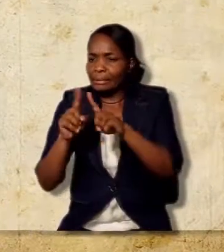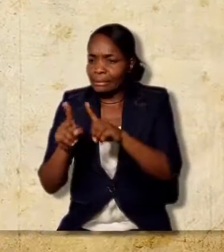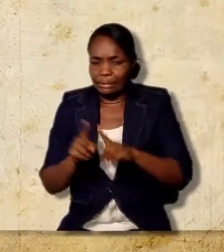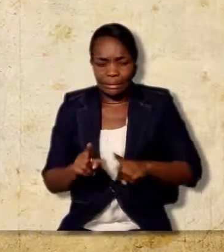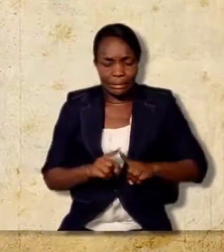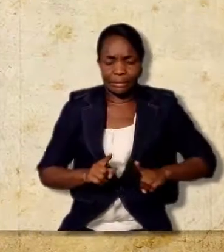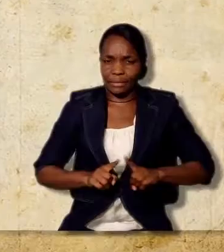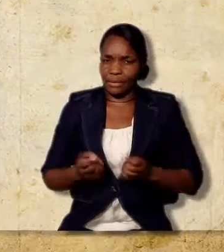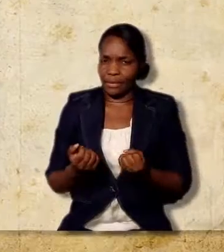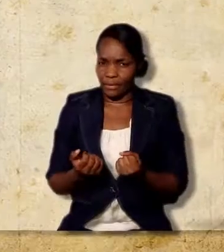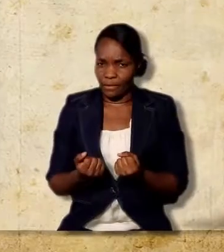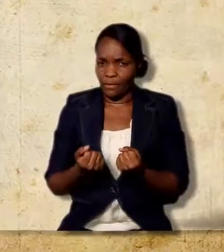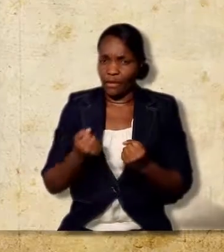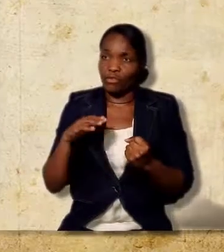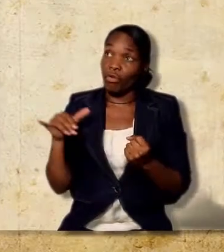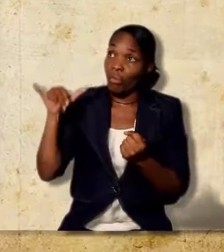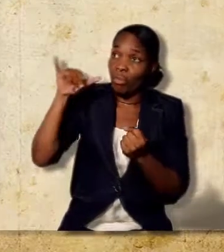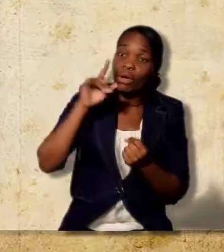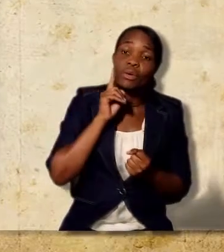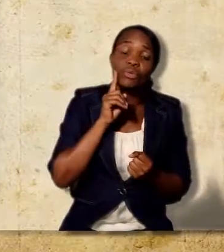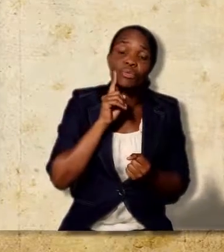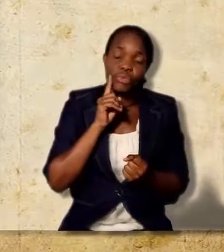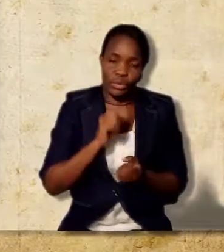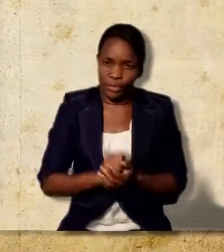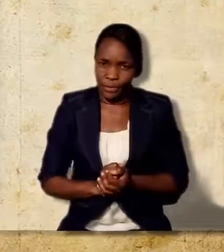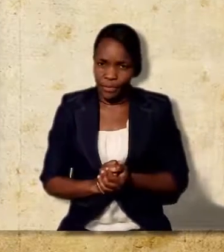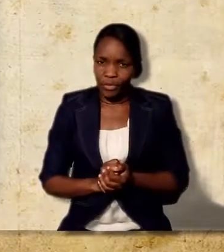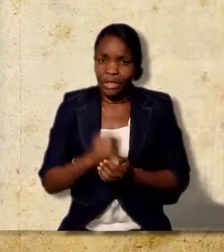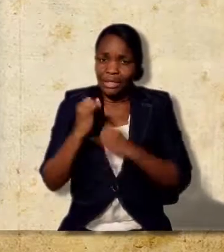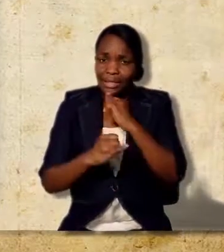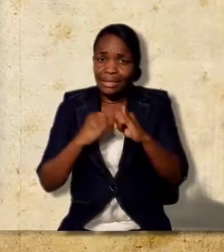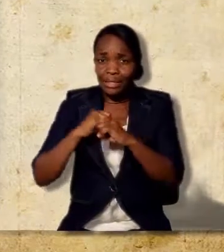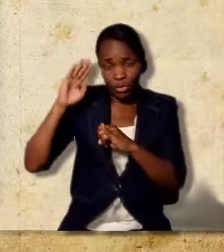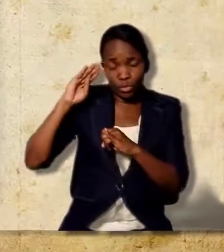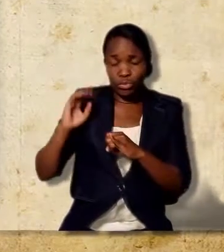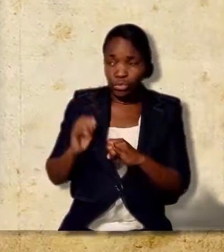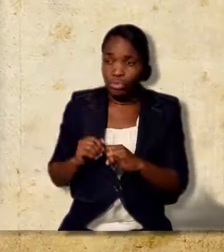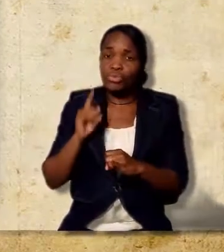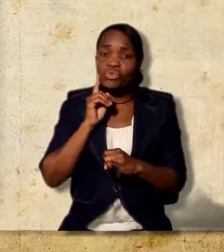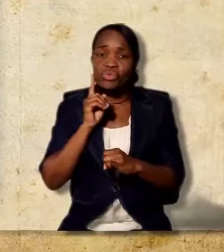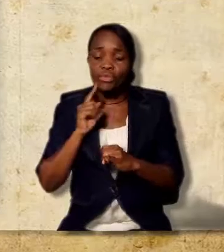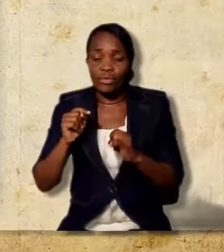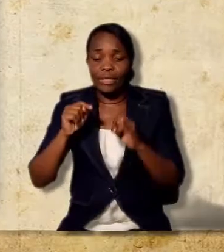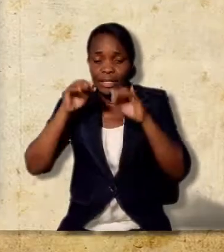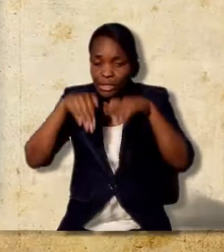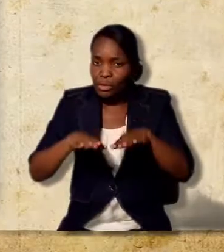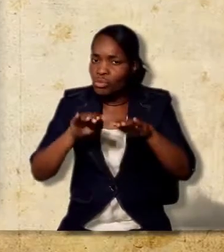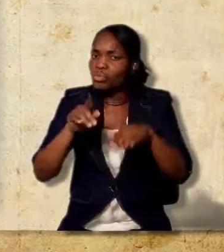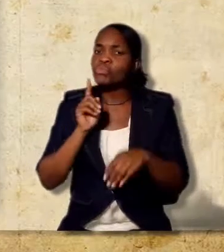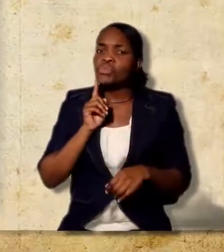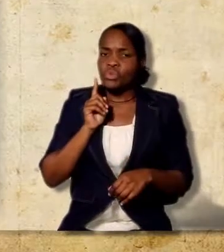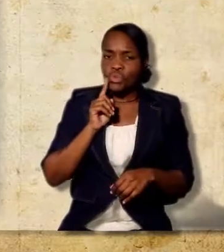Aviation Organization for Air Movement Control, the International Maritime Organization for Sea Control, and